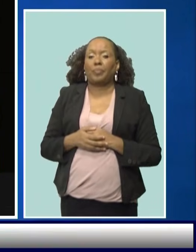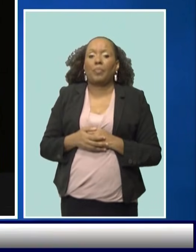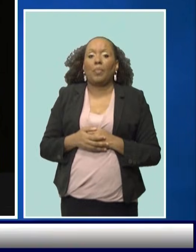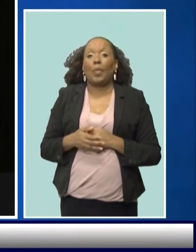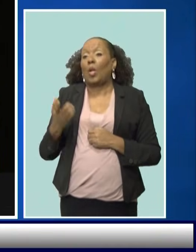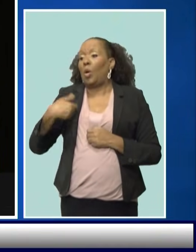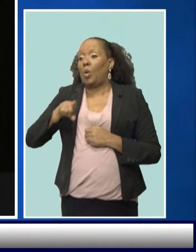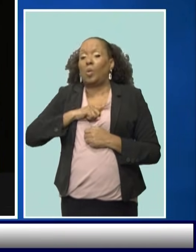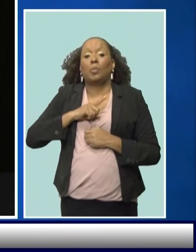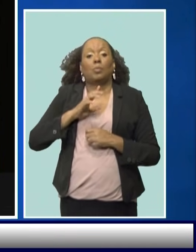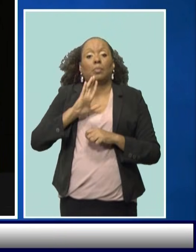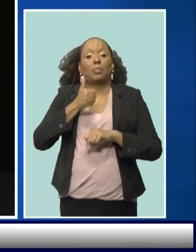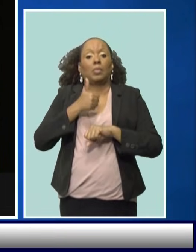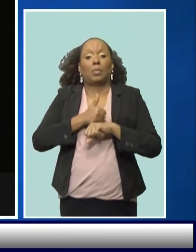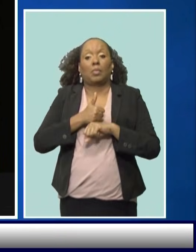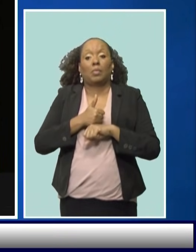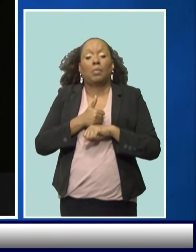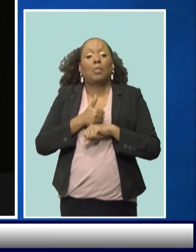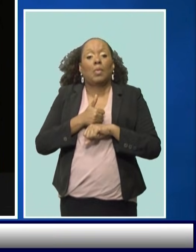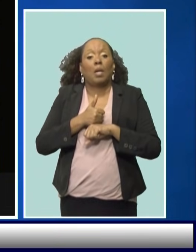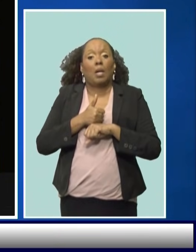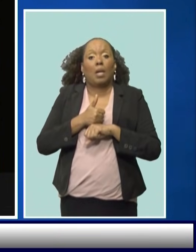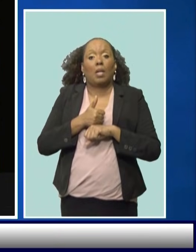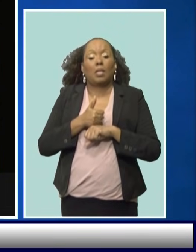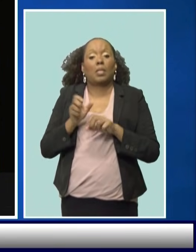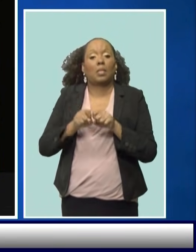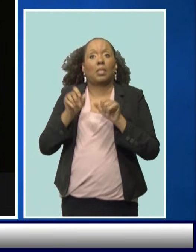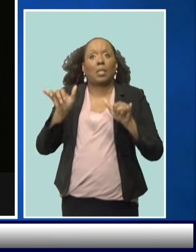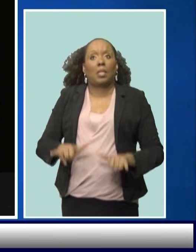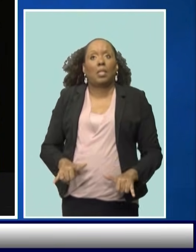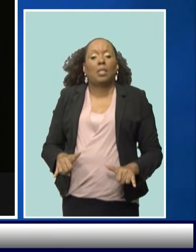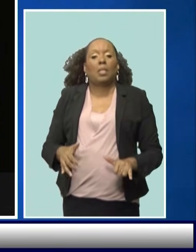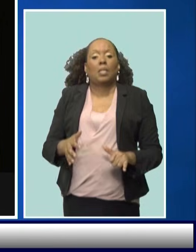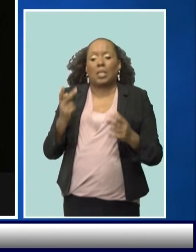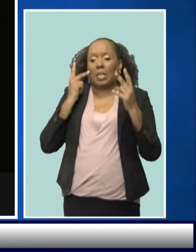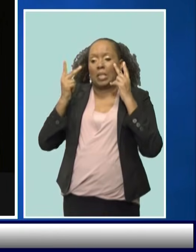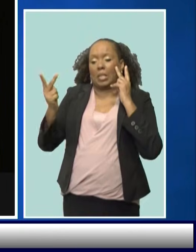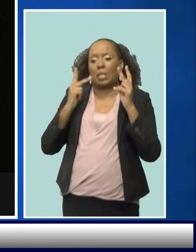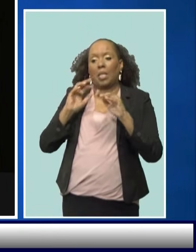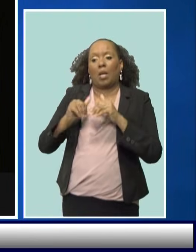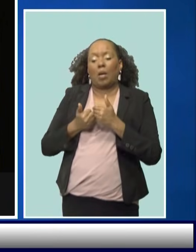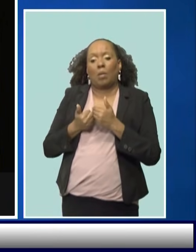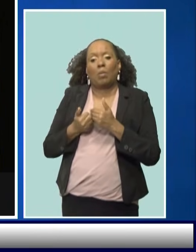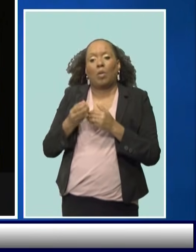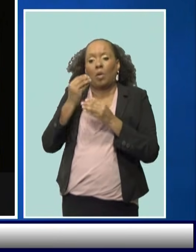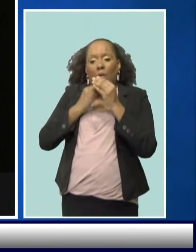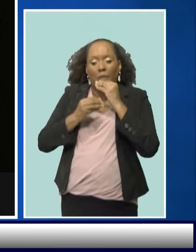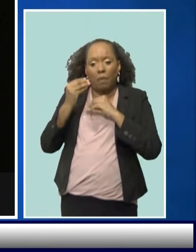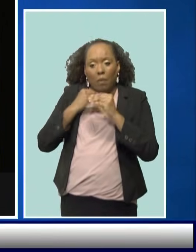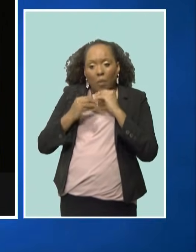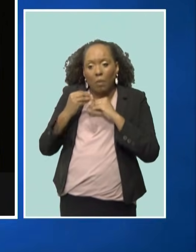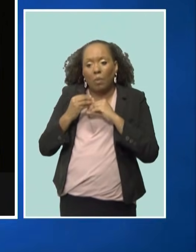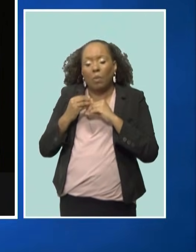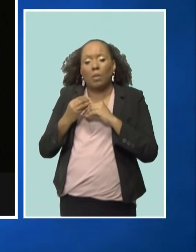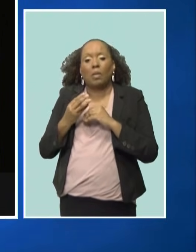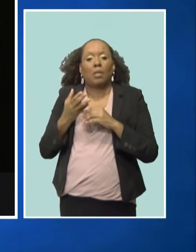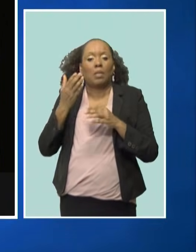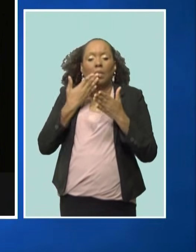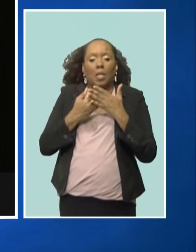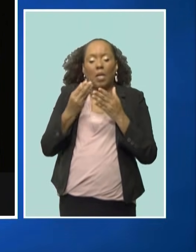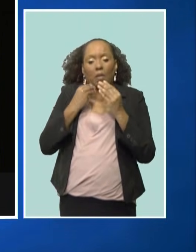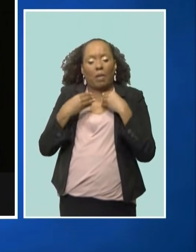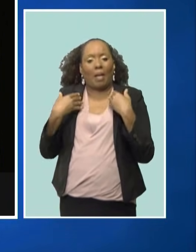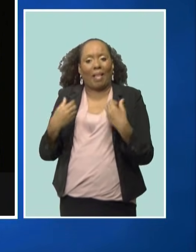demonstrates ongoing commitment to action on regional food and nutrition security. Real-time data on key